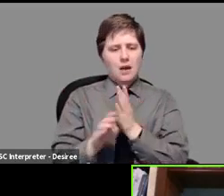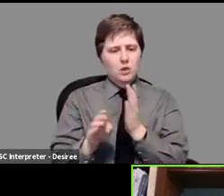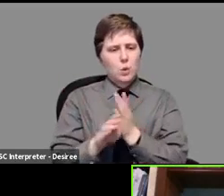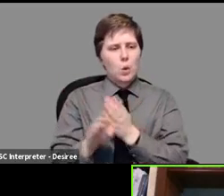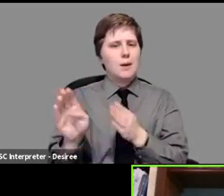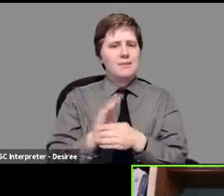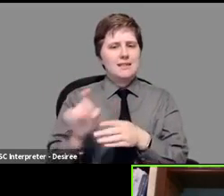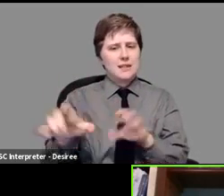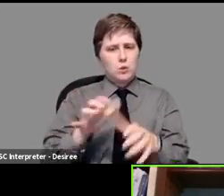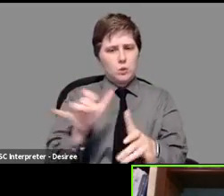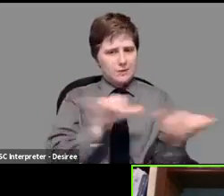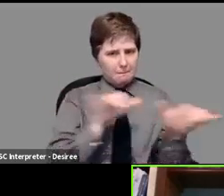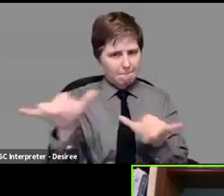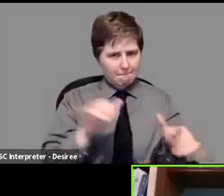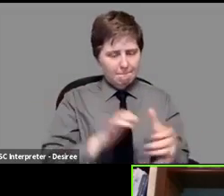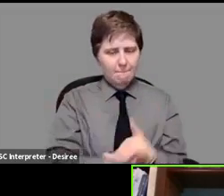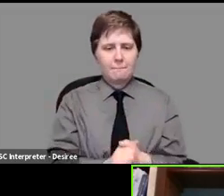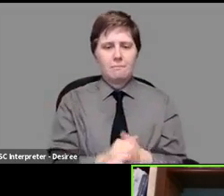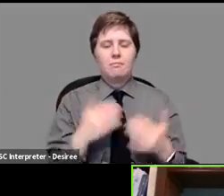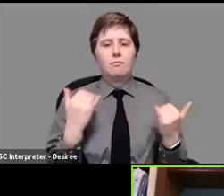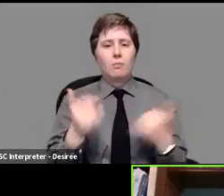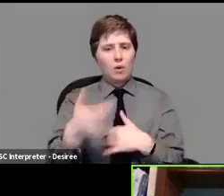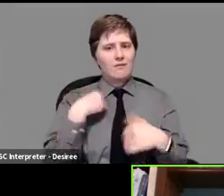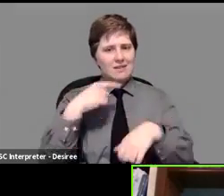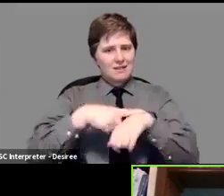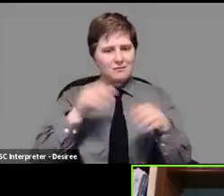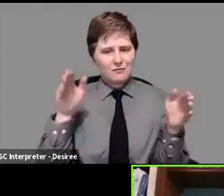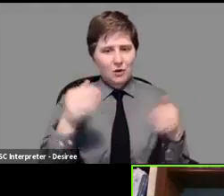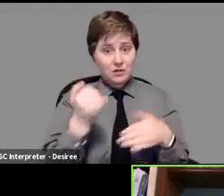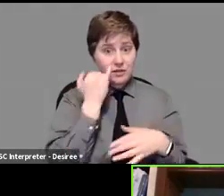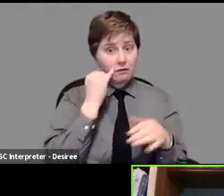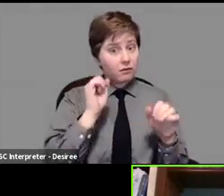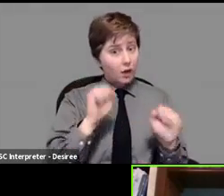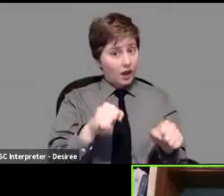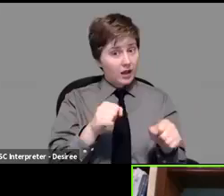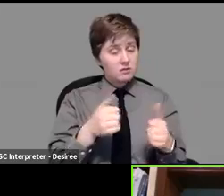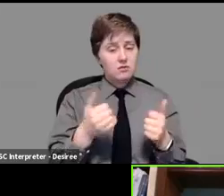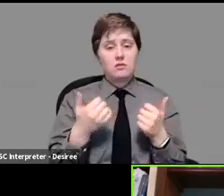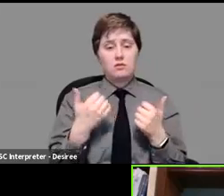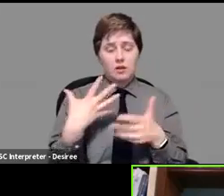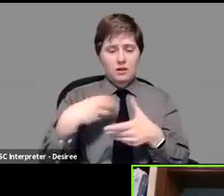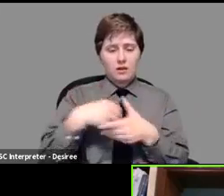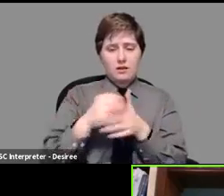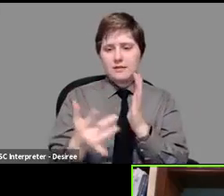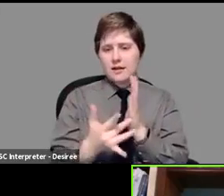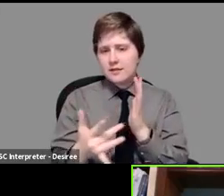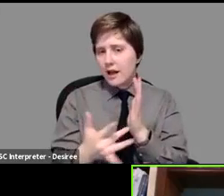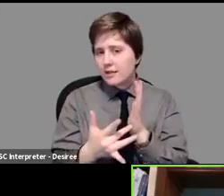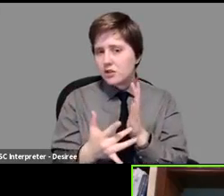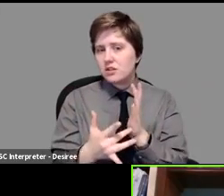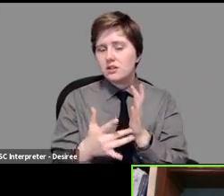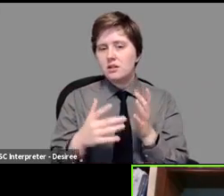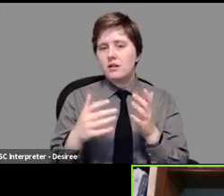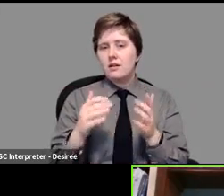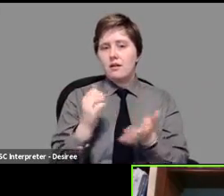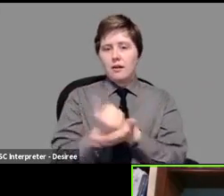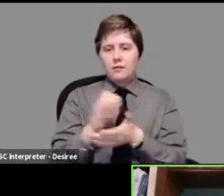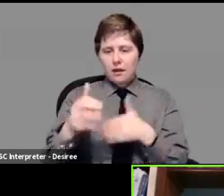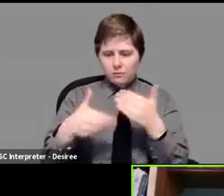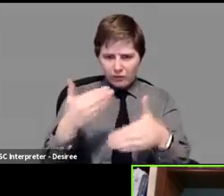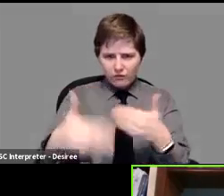as well. Now that you've got time to focus, if you can, and try to incorporate technology to move the agenda